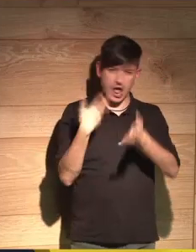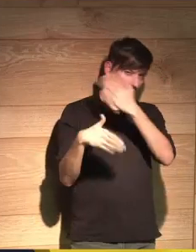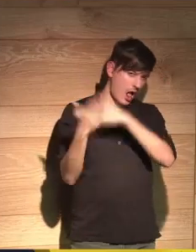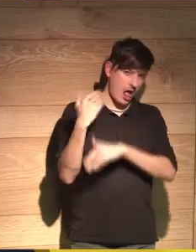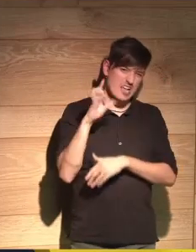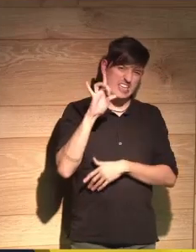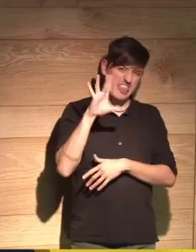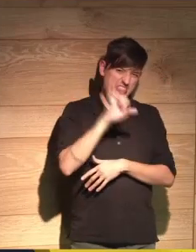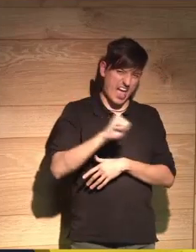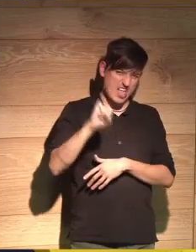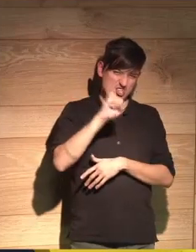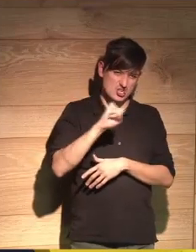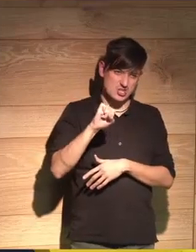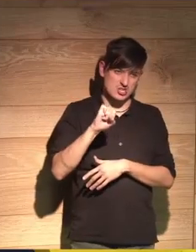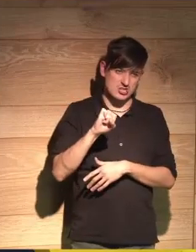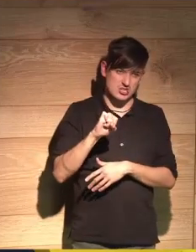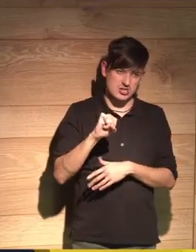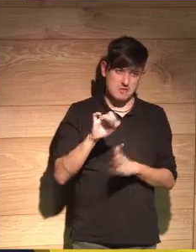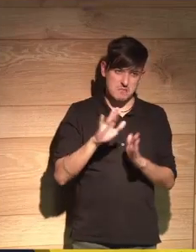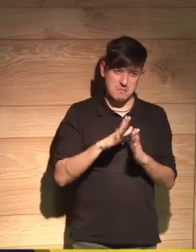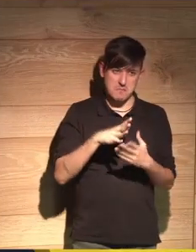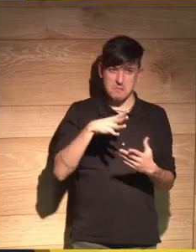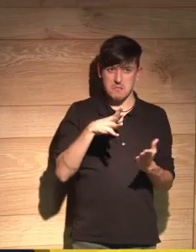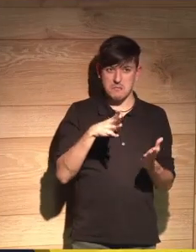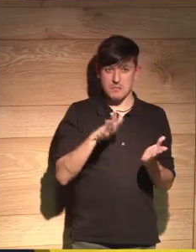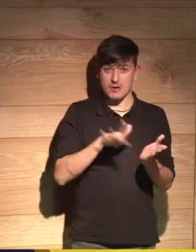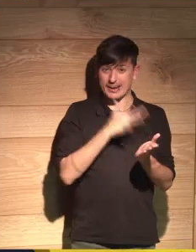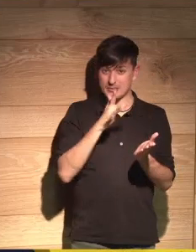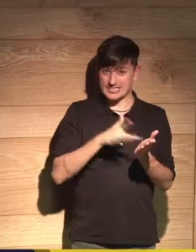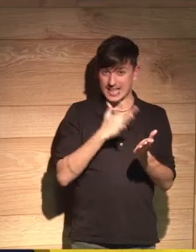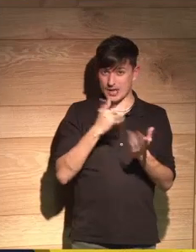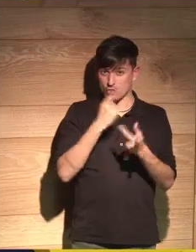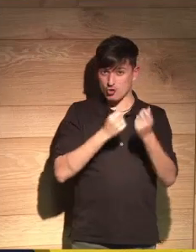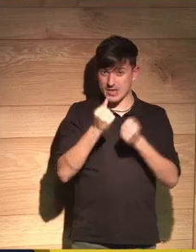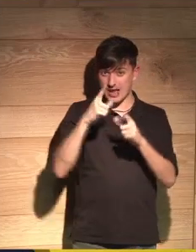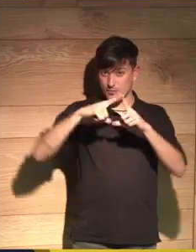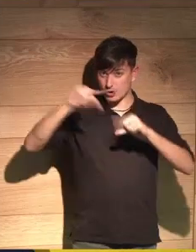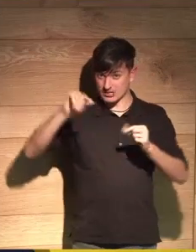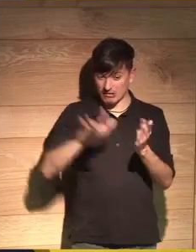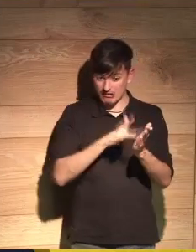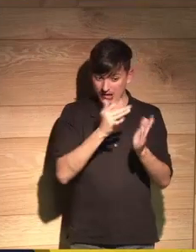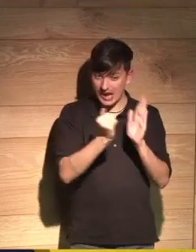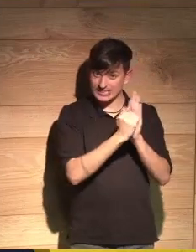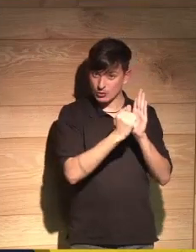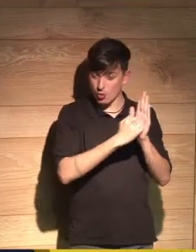Award in economy like 15 years ago,